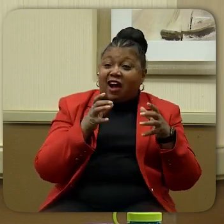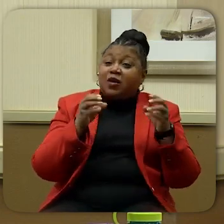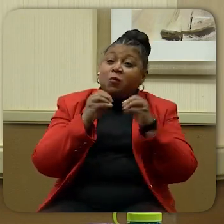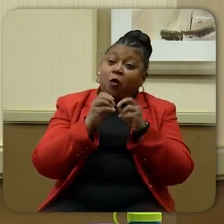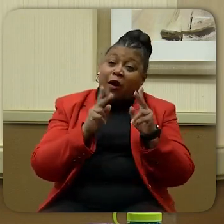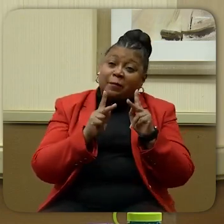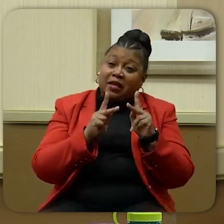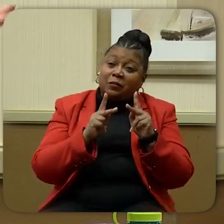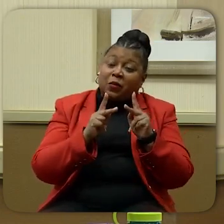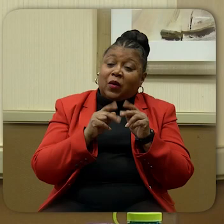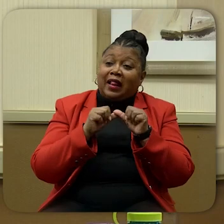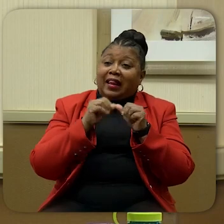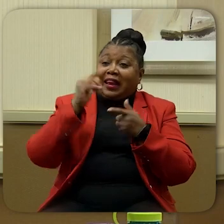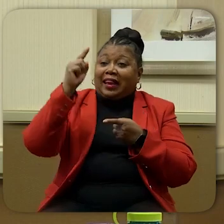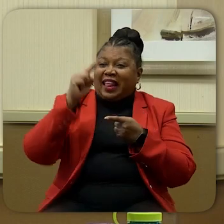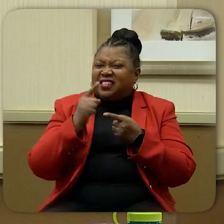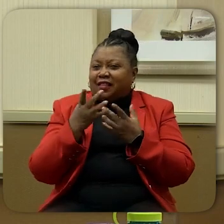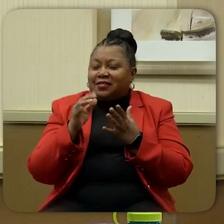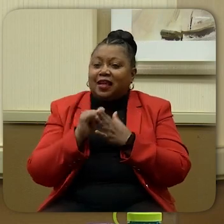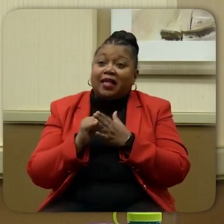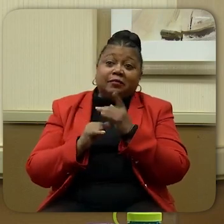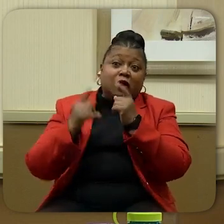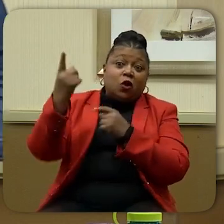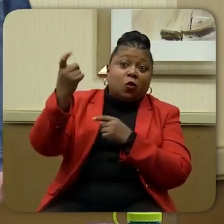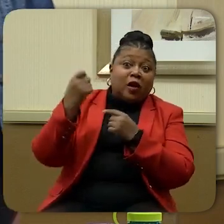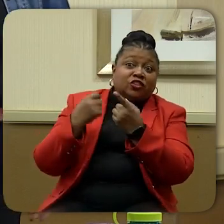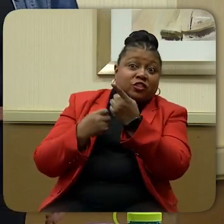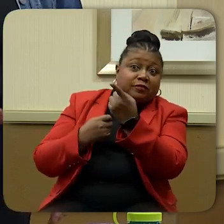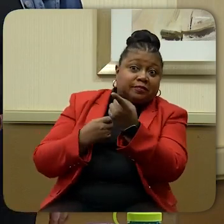more people, less, things like that. Yeah.